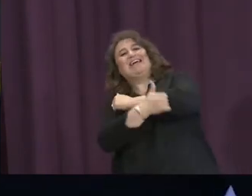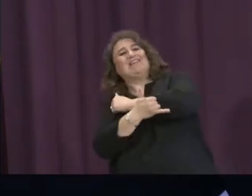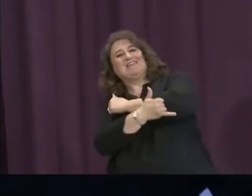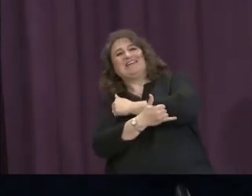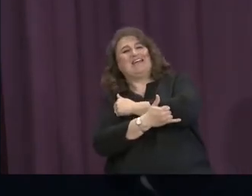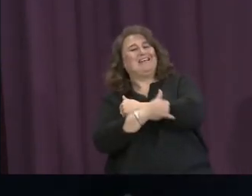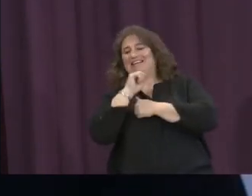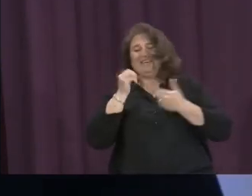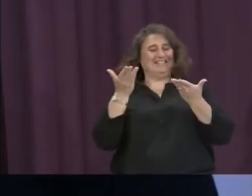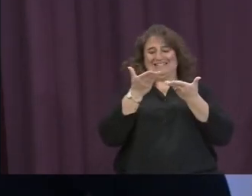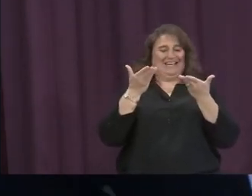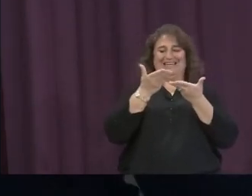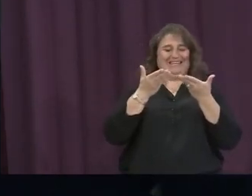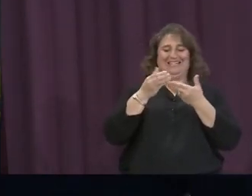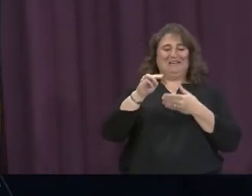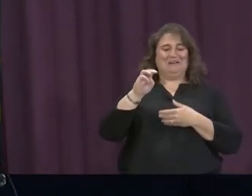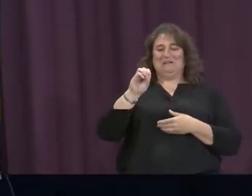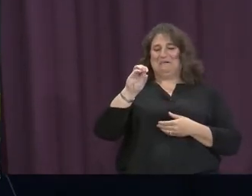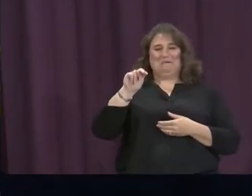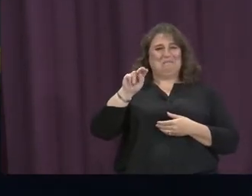different life. So,